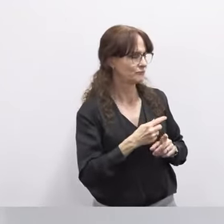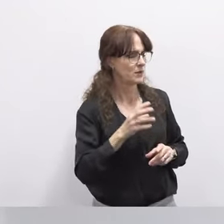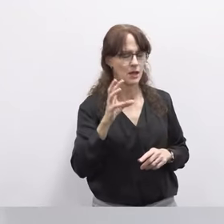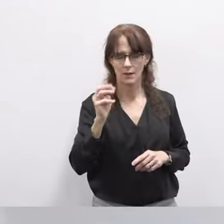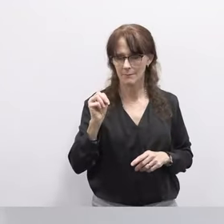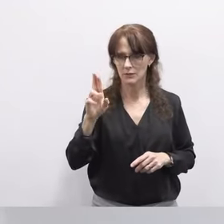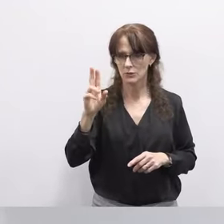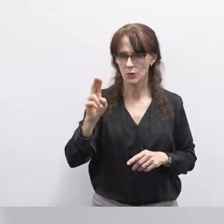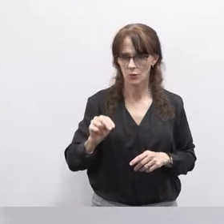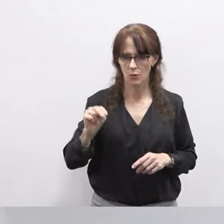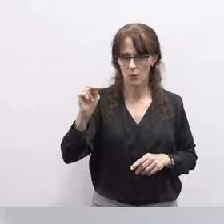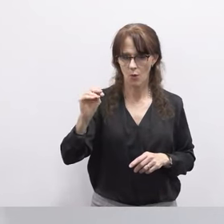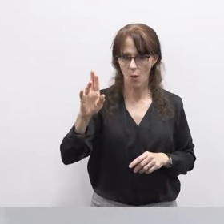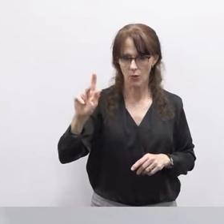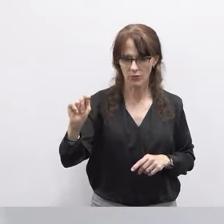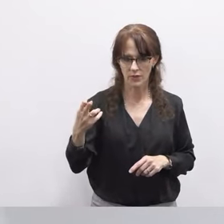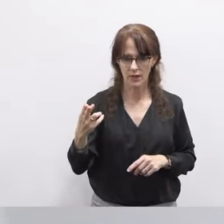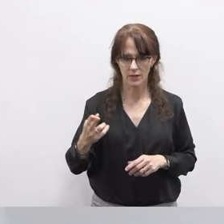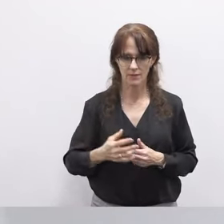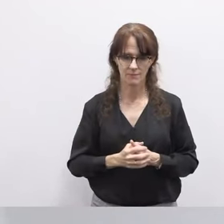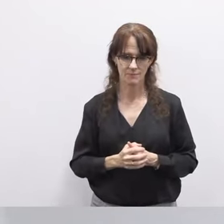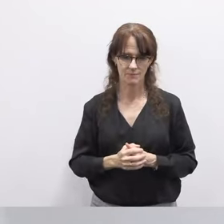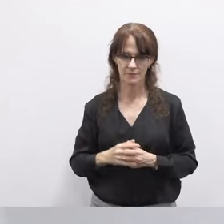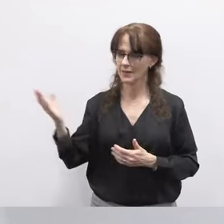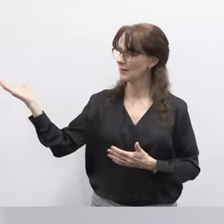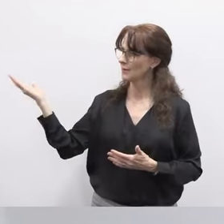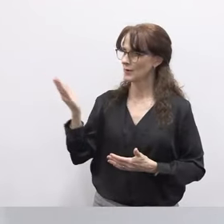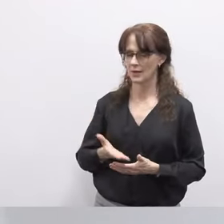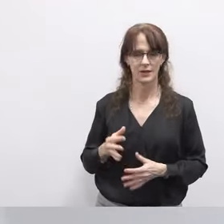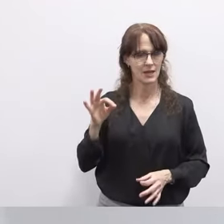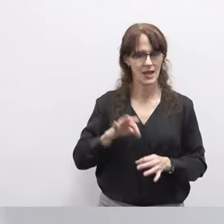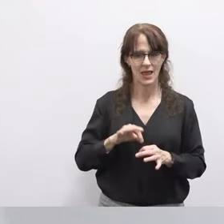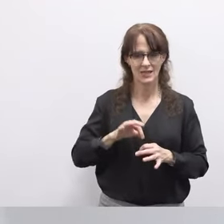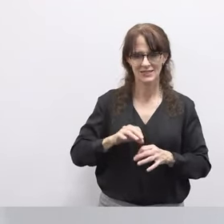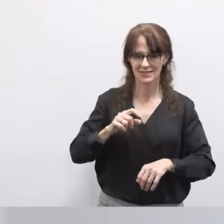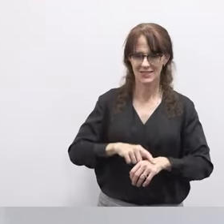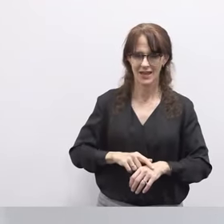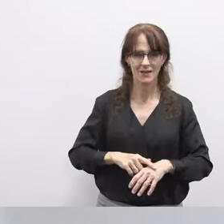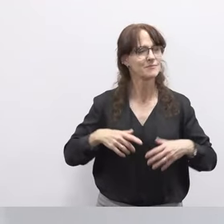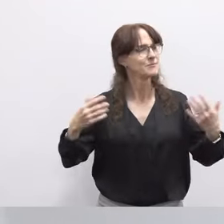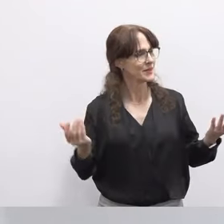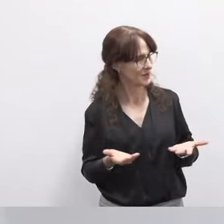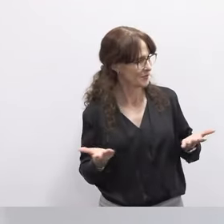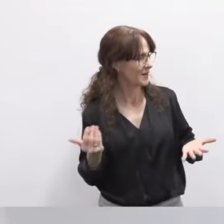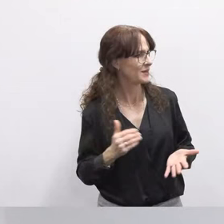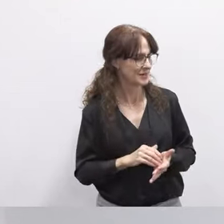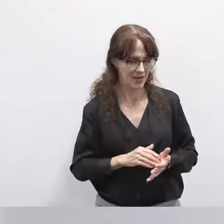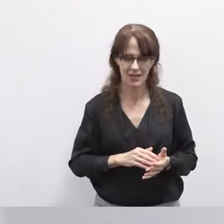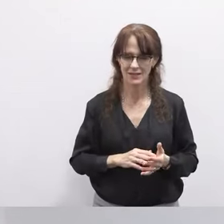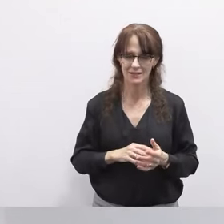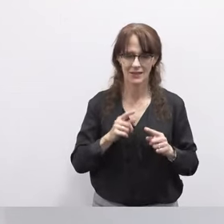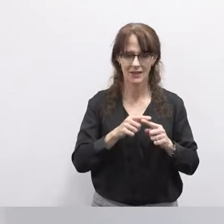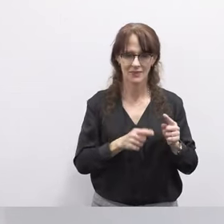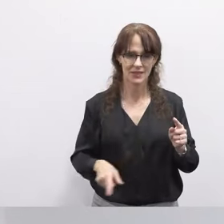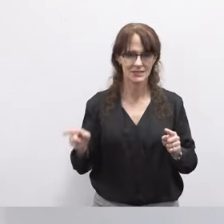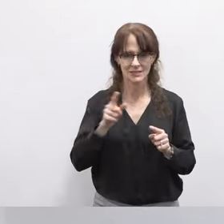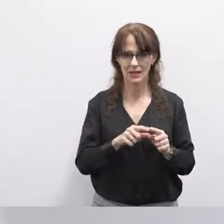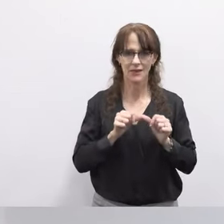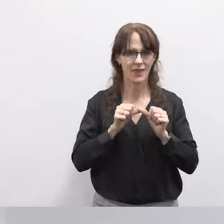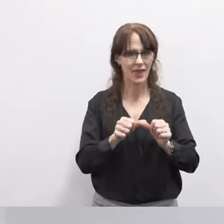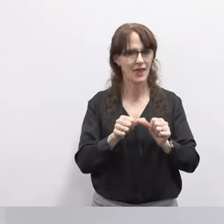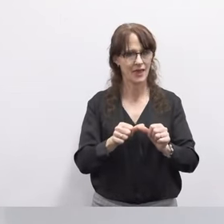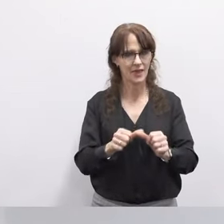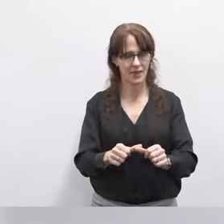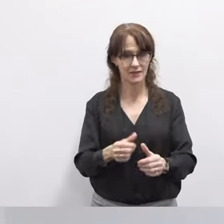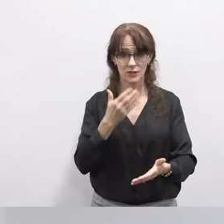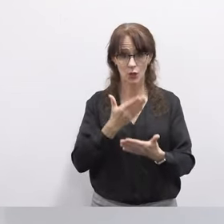North. Sure. Here we are again, Brent. Election time. Here we are again. It's the cycle that never ends. And